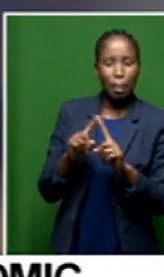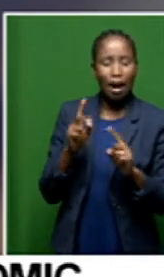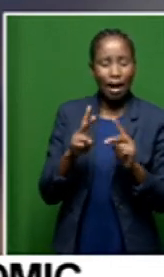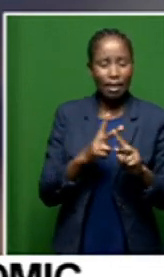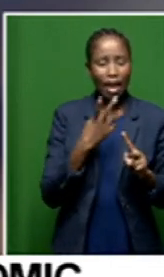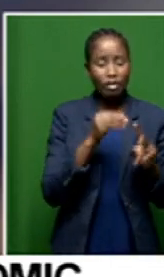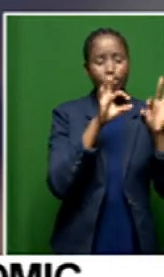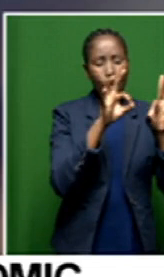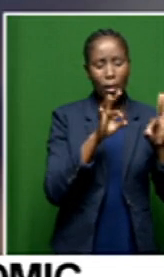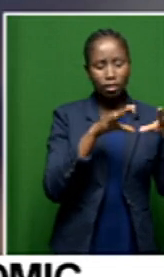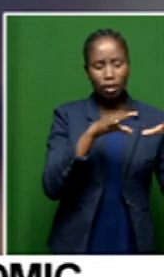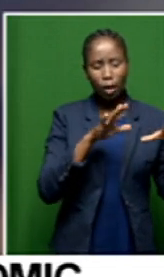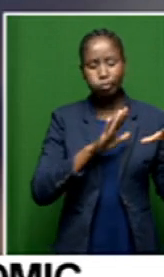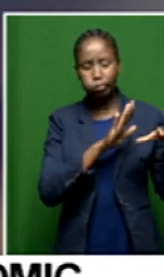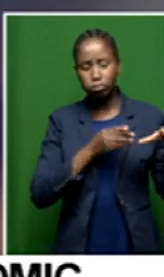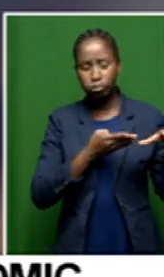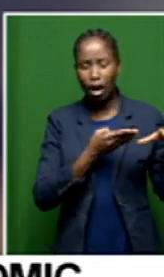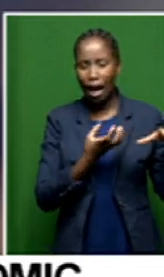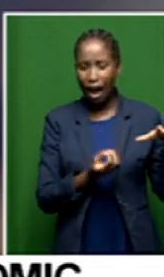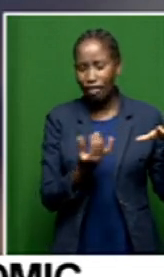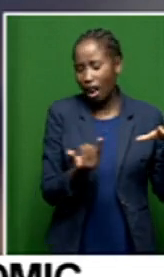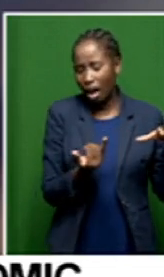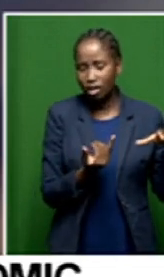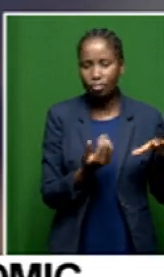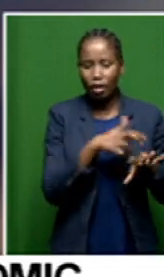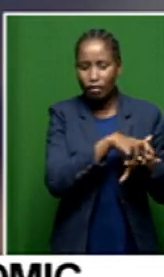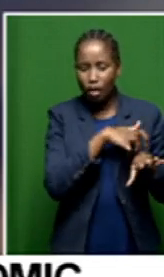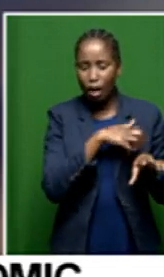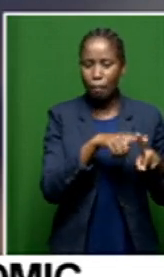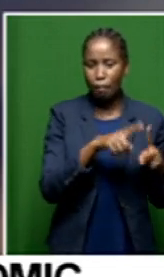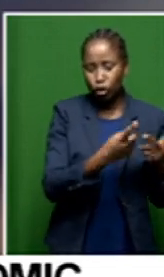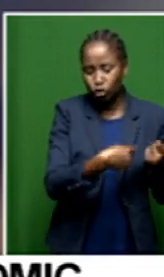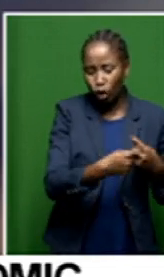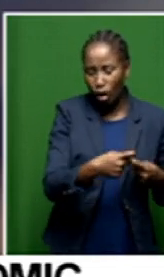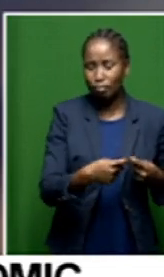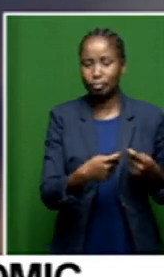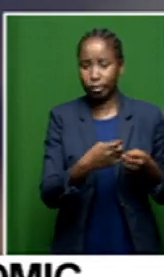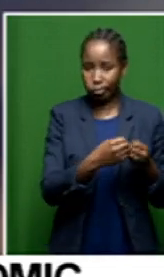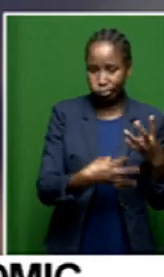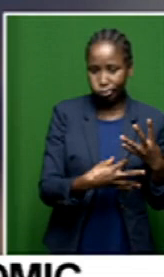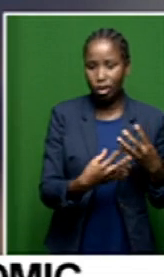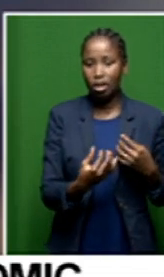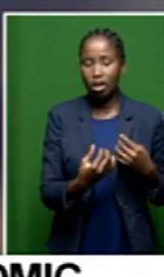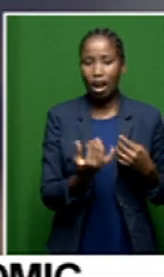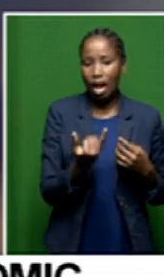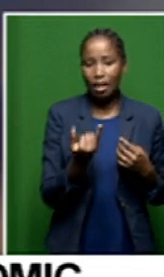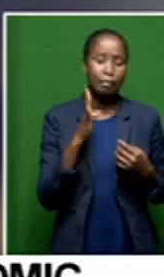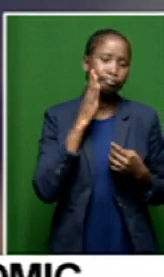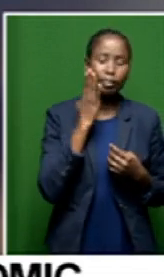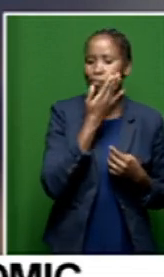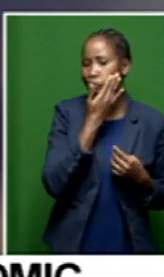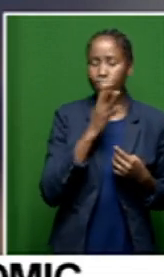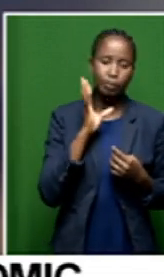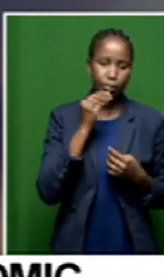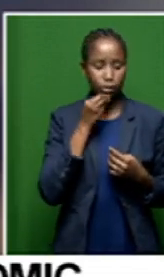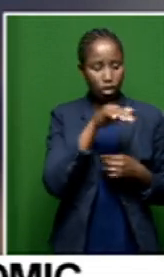sector there in terms of, the pharma retail space and a lot of the kind of beauty and care space. So why